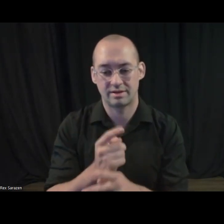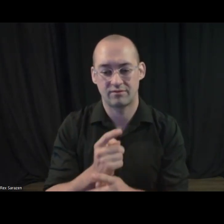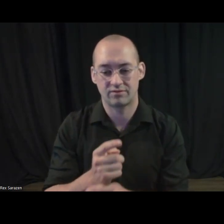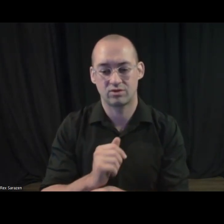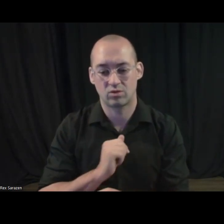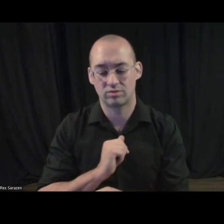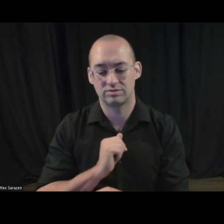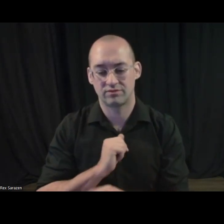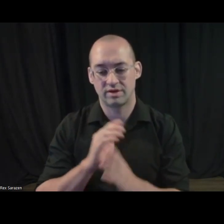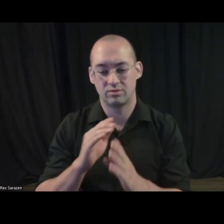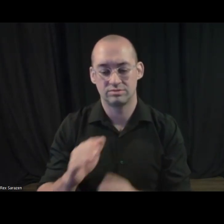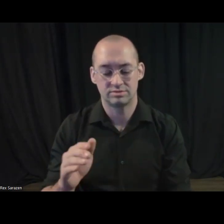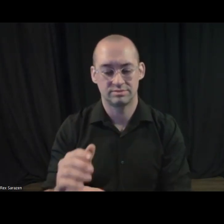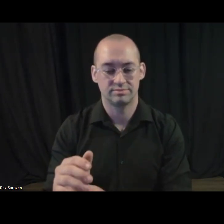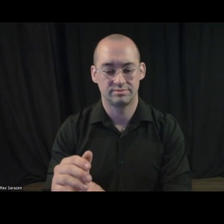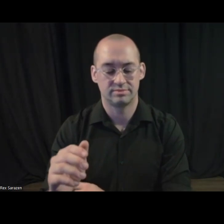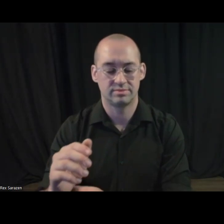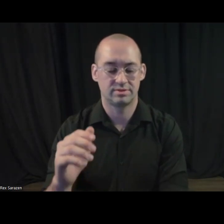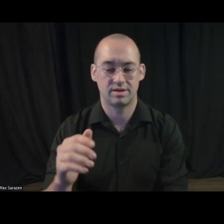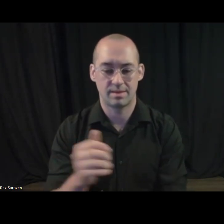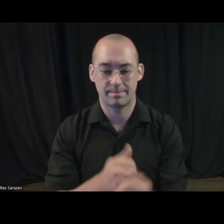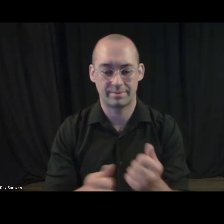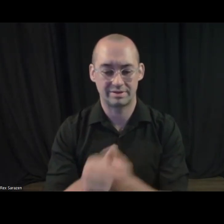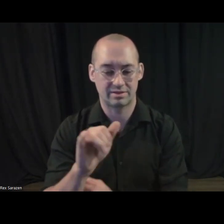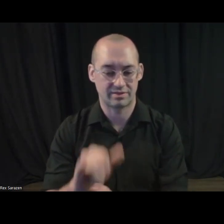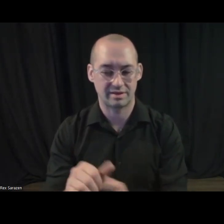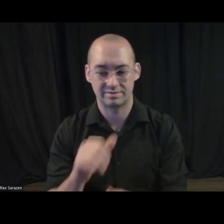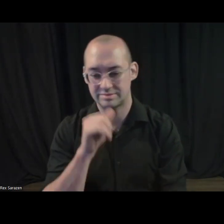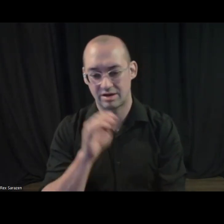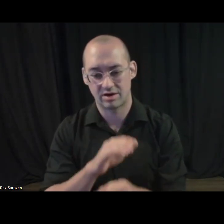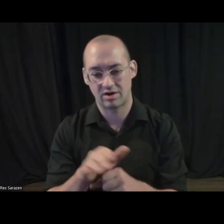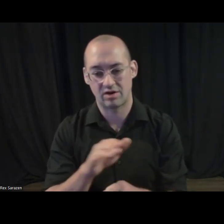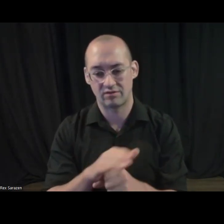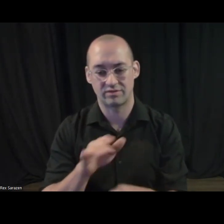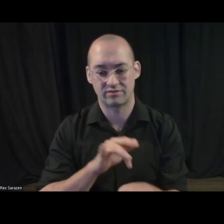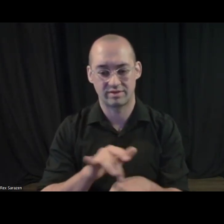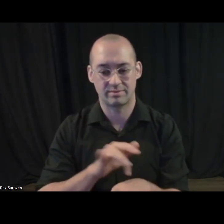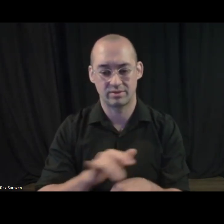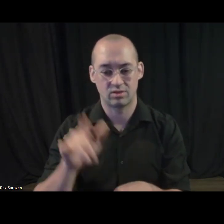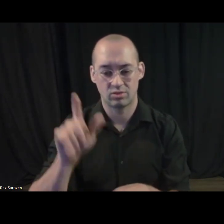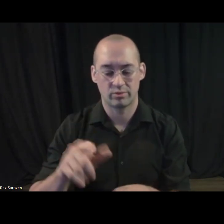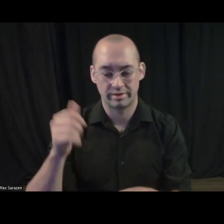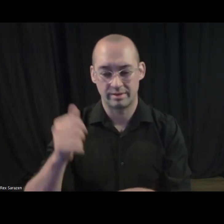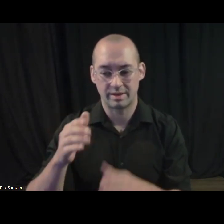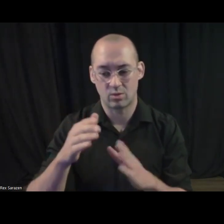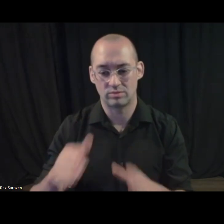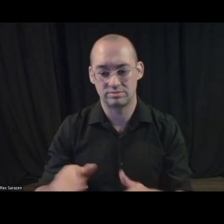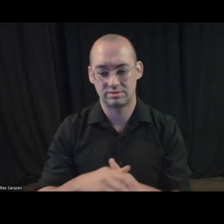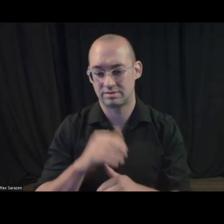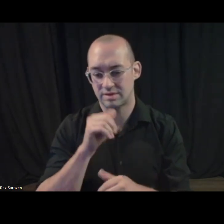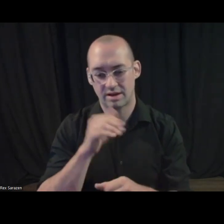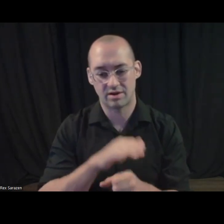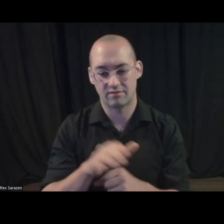housing. Beyond that, there's a lack of availability of low-income housing. We know that. Lack of awareness